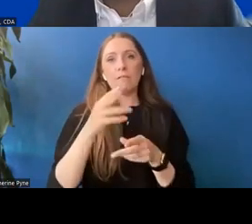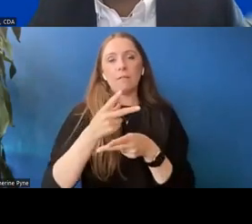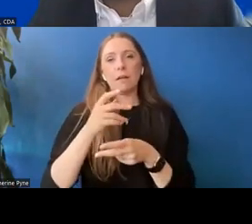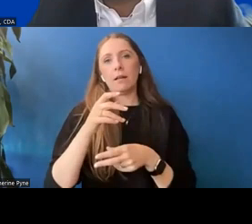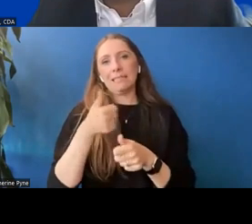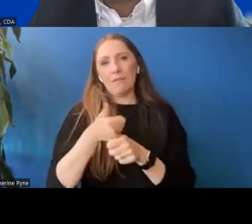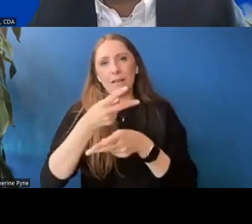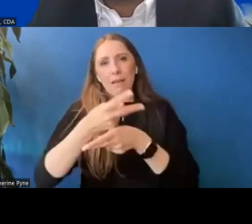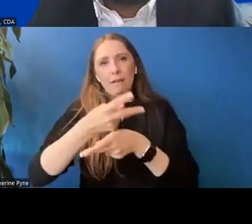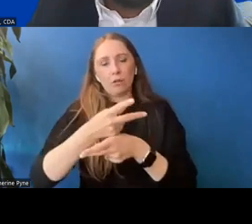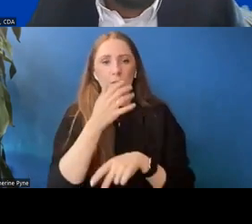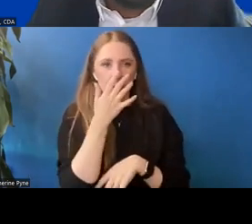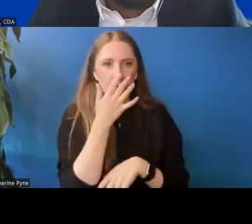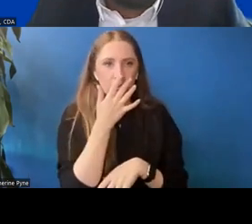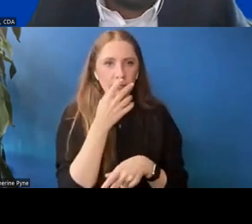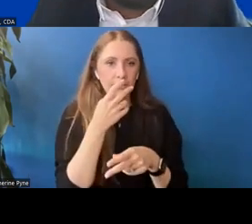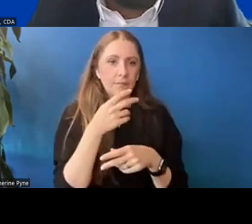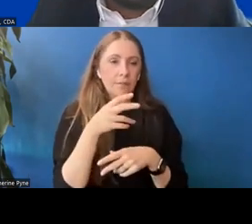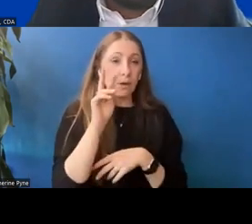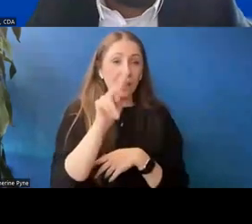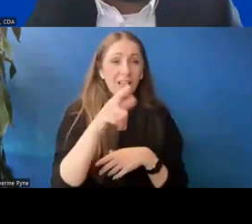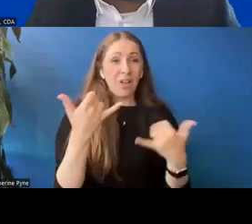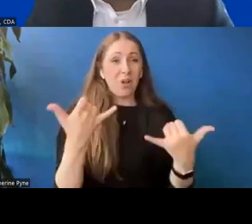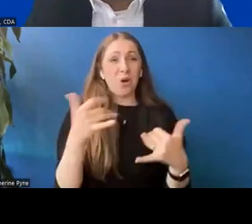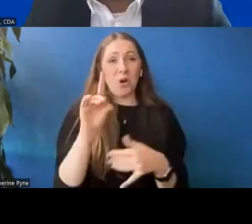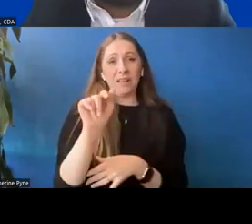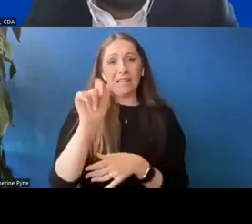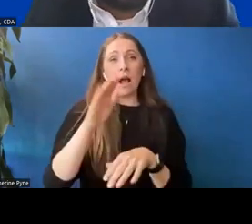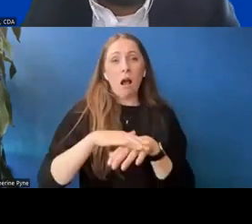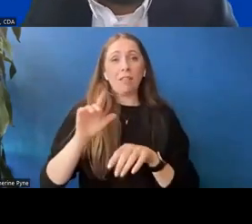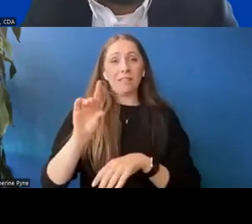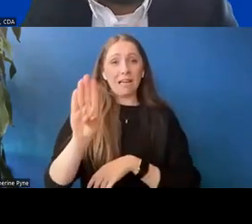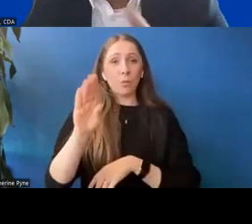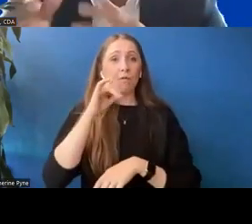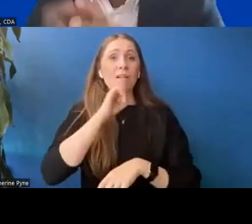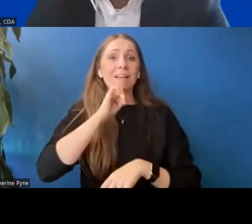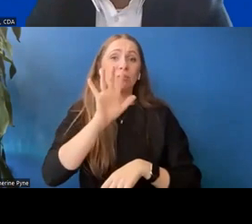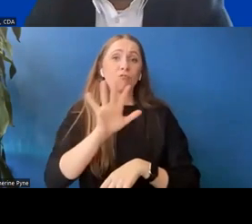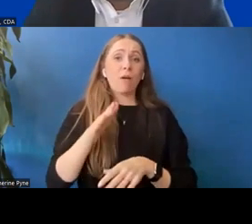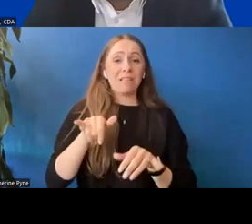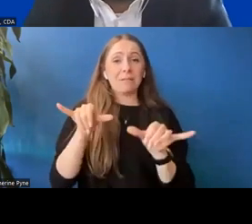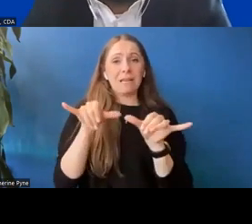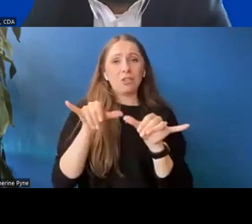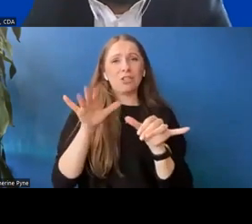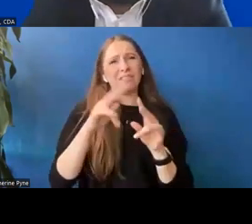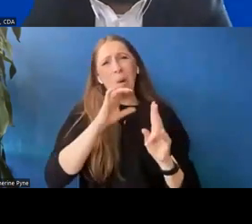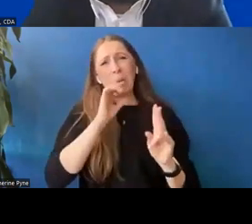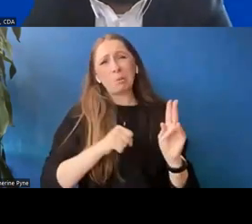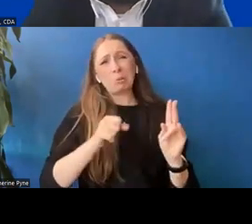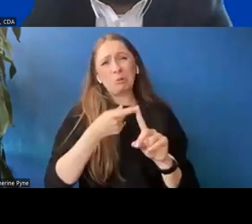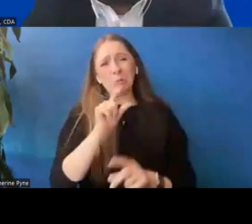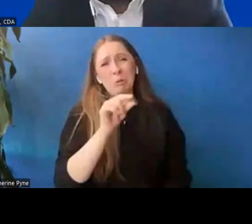share the slide deck. So we have current data on our data dashboard for aging around this measure. It's a bit stale. It's from 2019